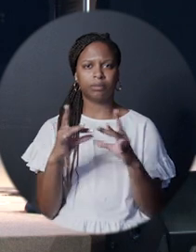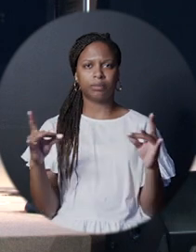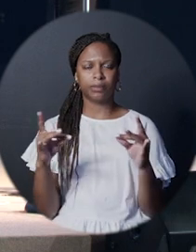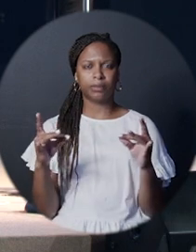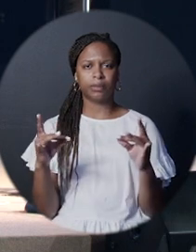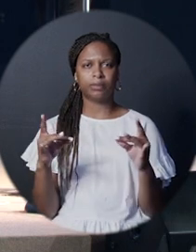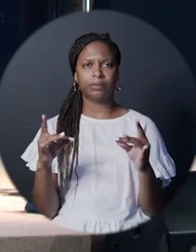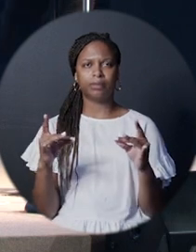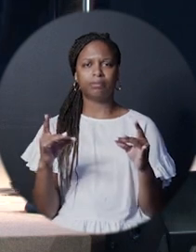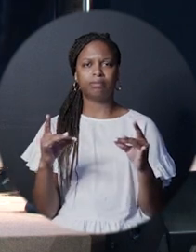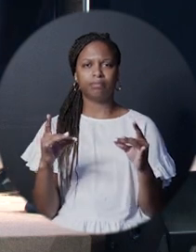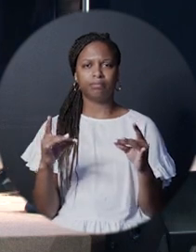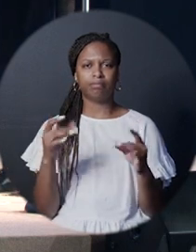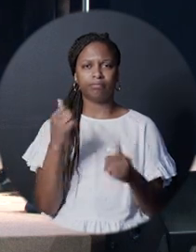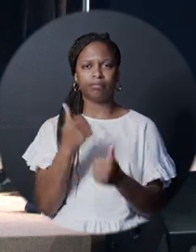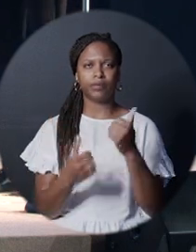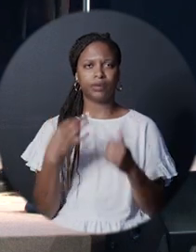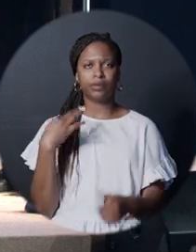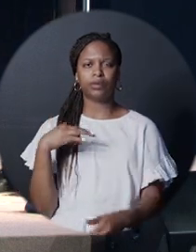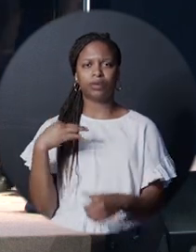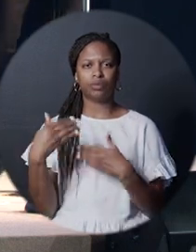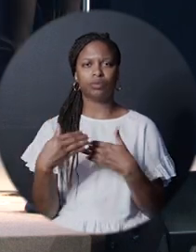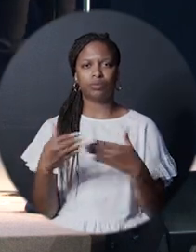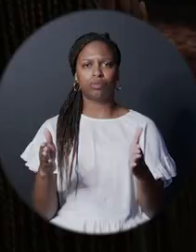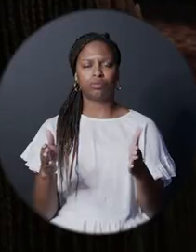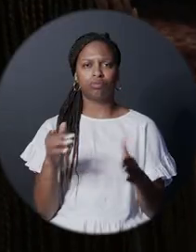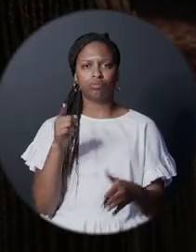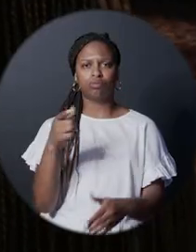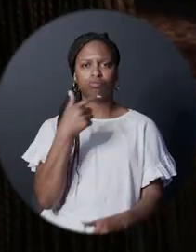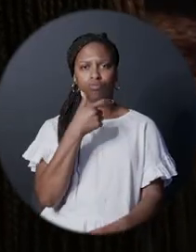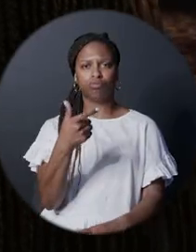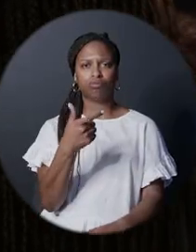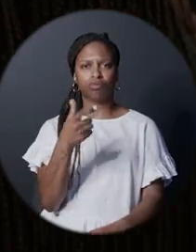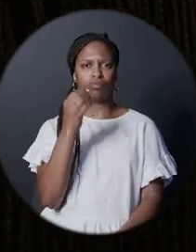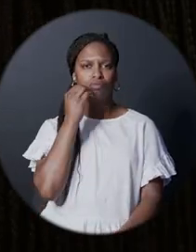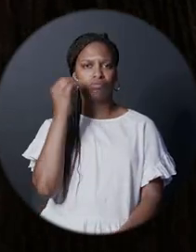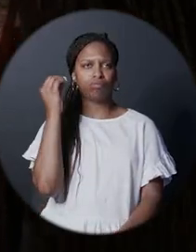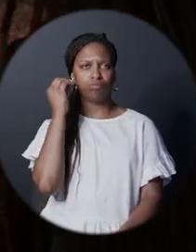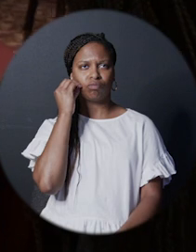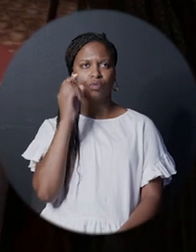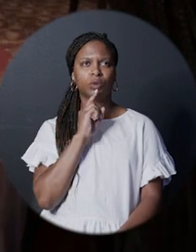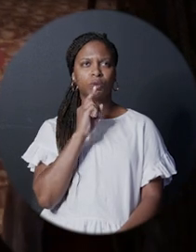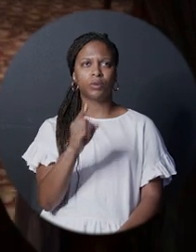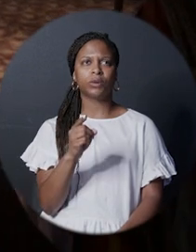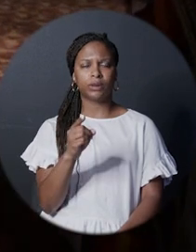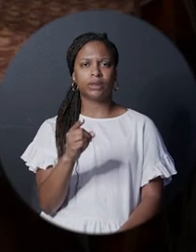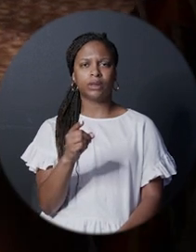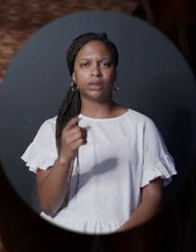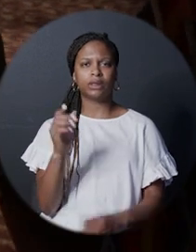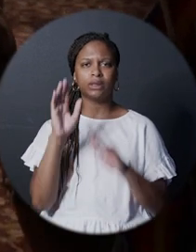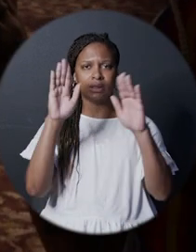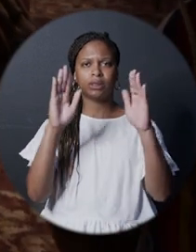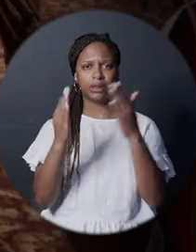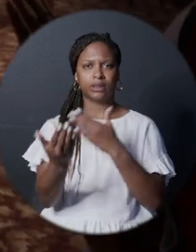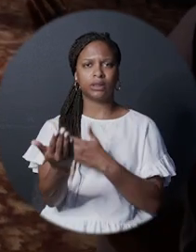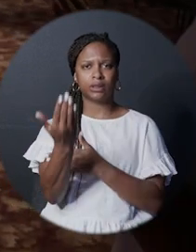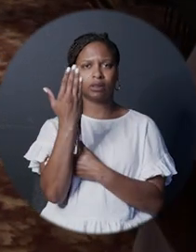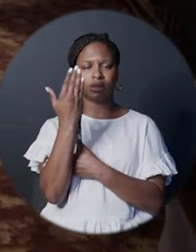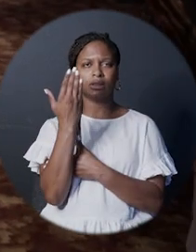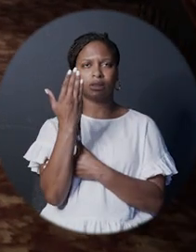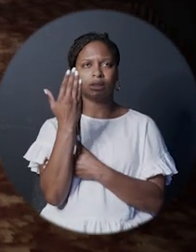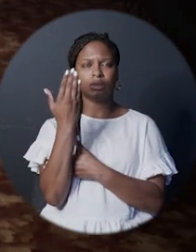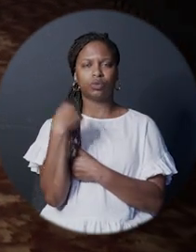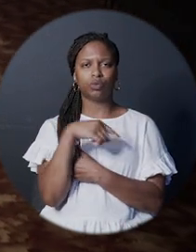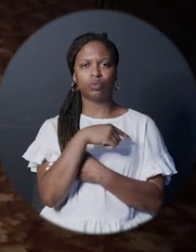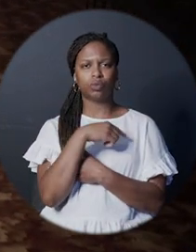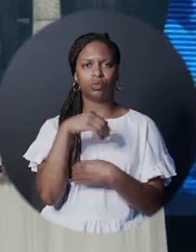not a sermon, it's a message. For every volunteer in the room, again, those of y'all who are watching at home, you just really stumbled up on us this